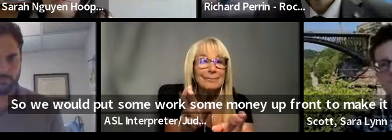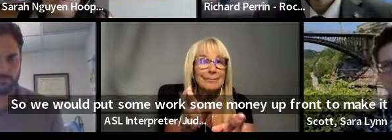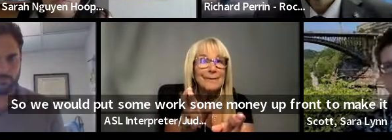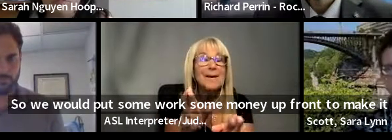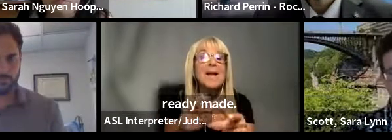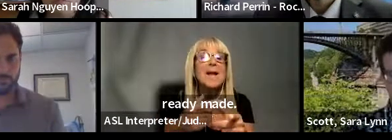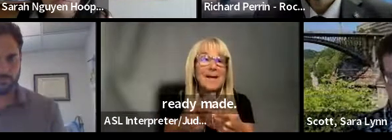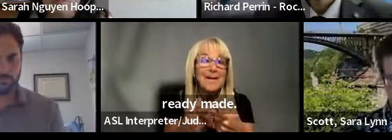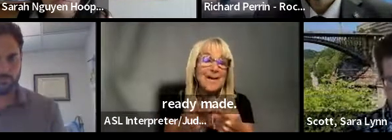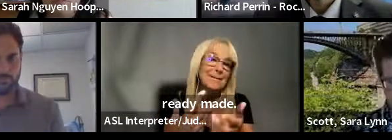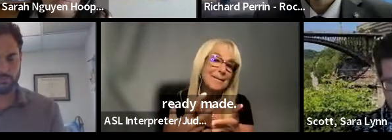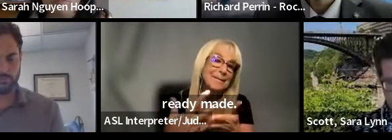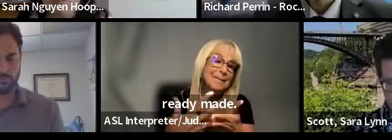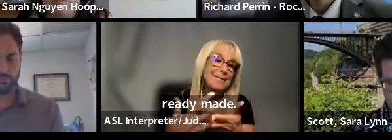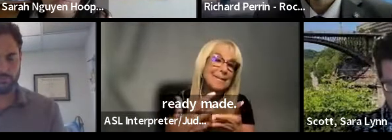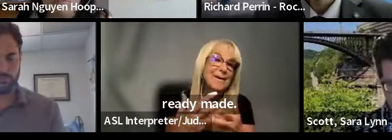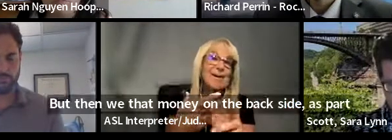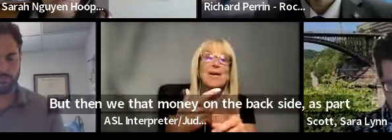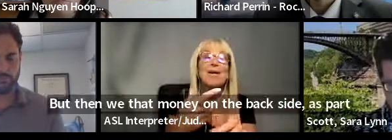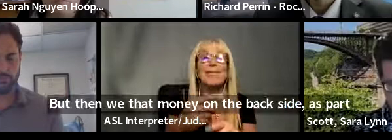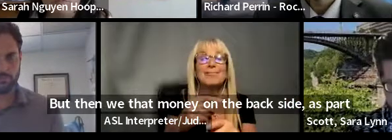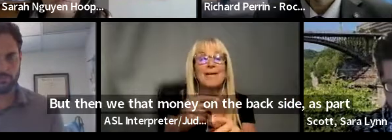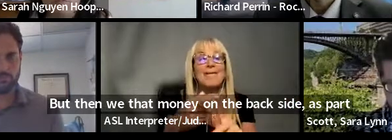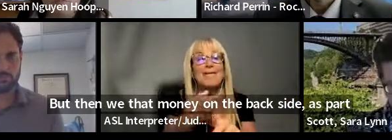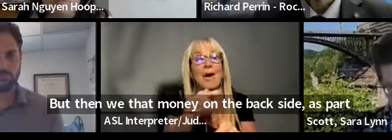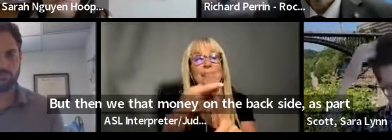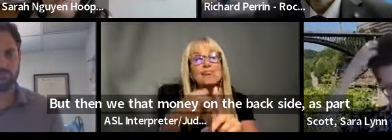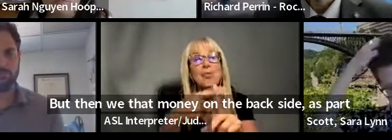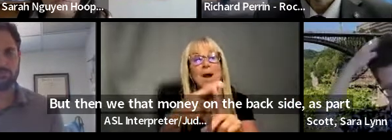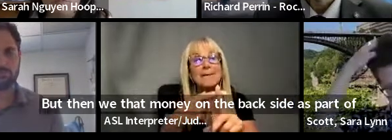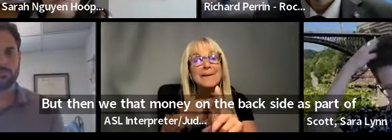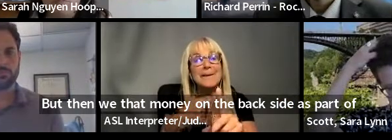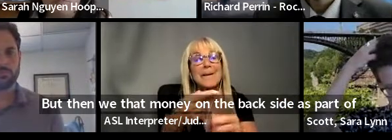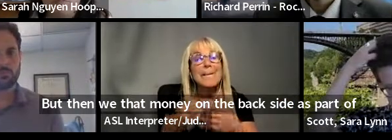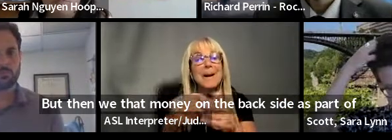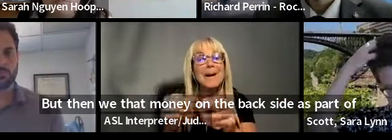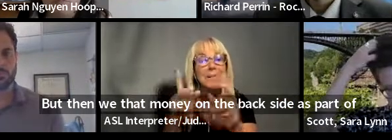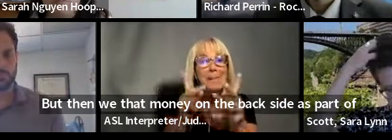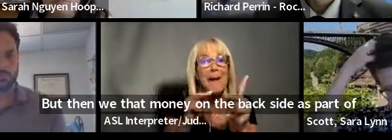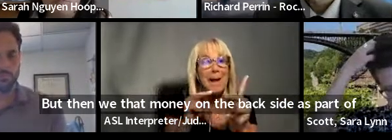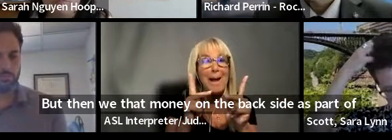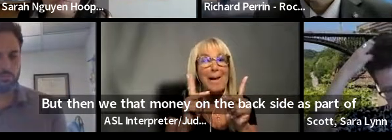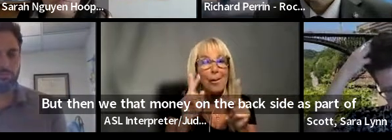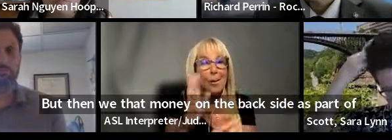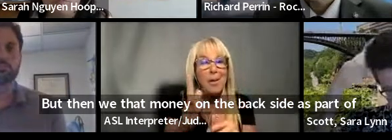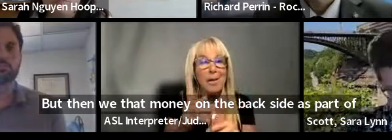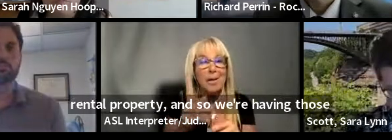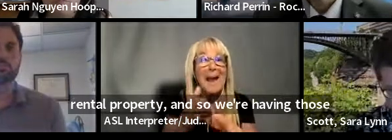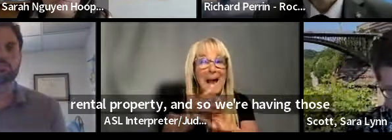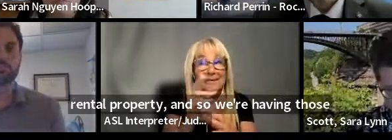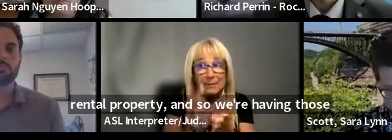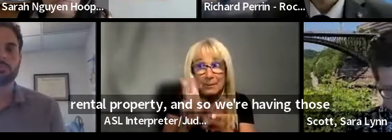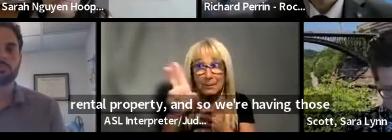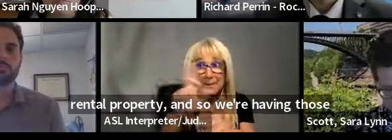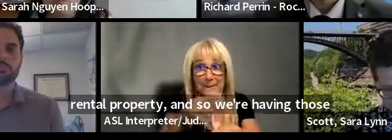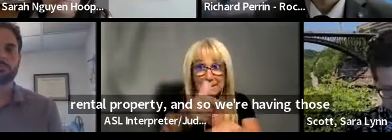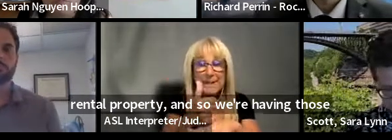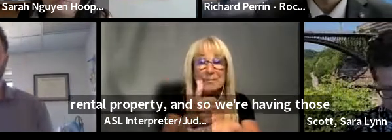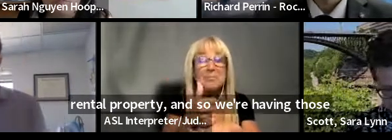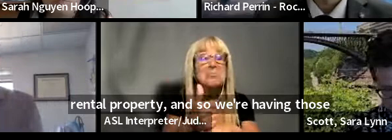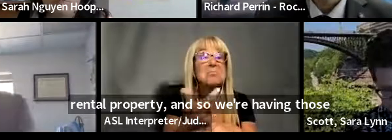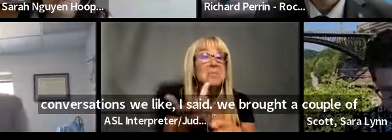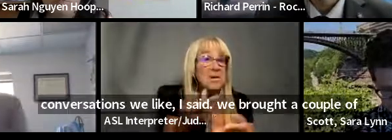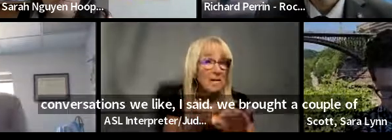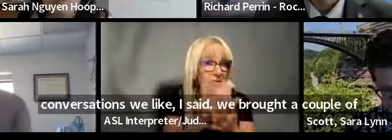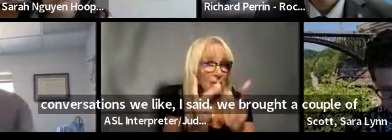backside as part of rental property. And so we're having those conversations. We, like I said, we brought a couple of people